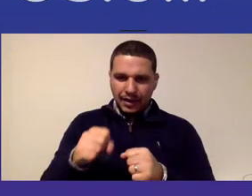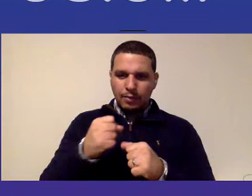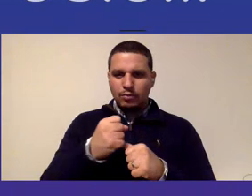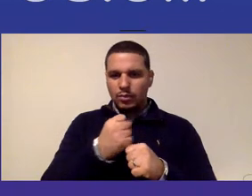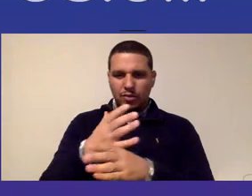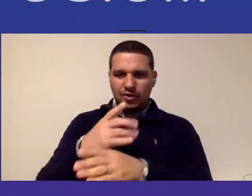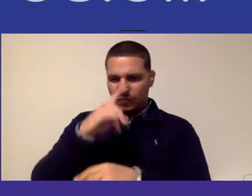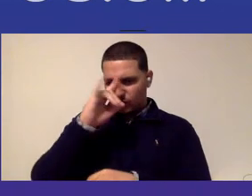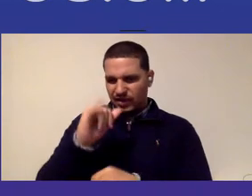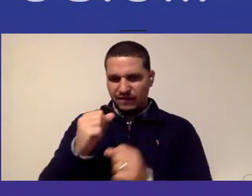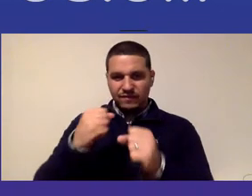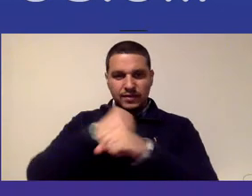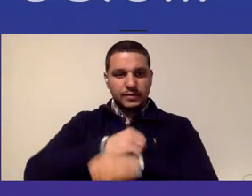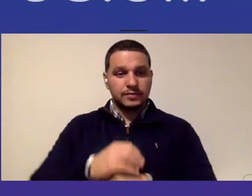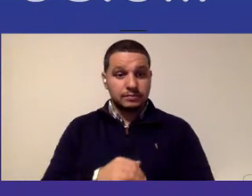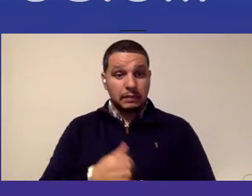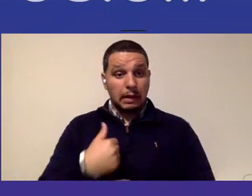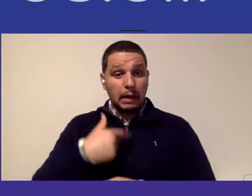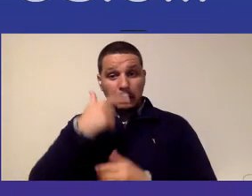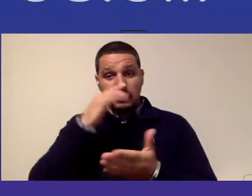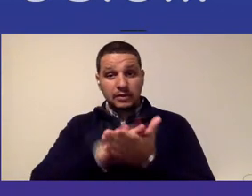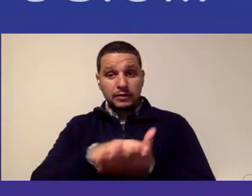fight, I believe.